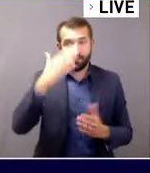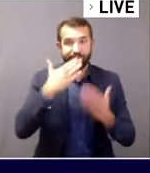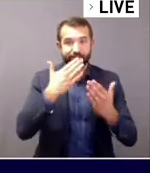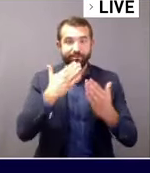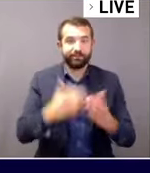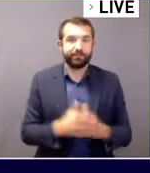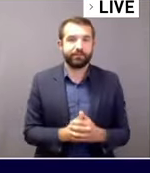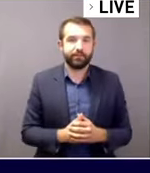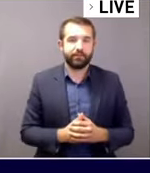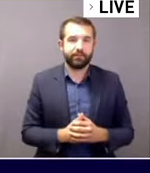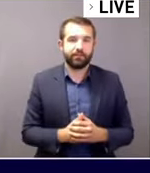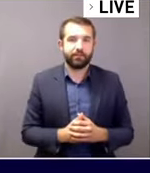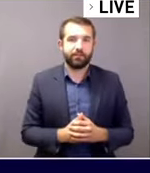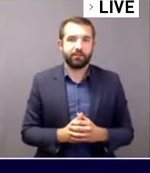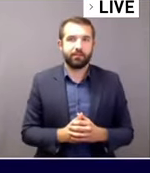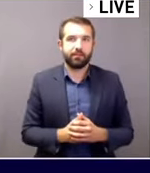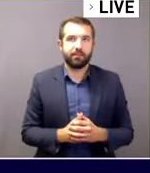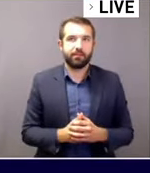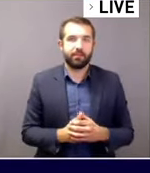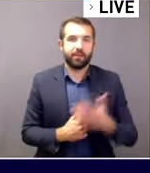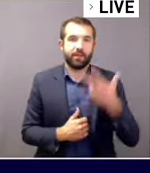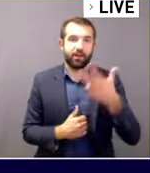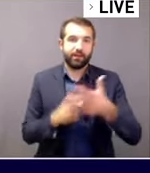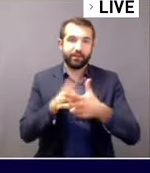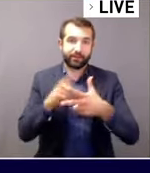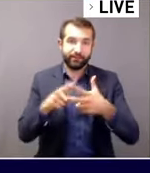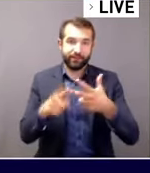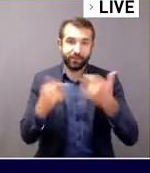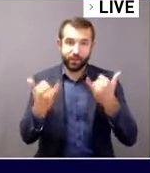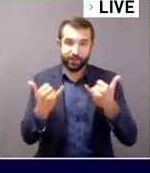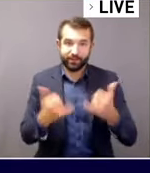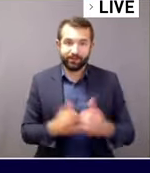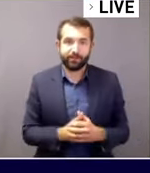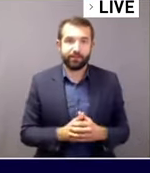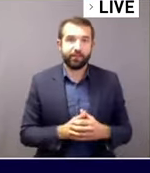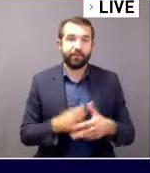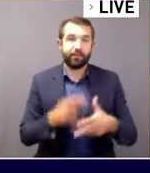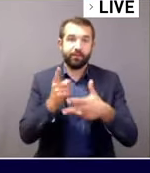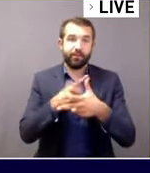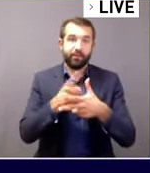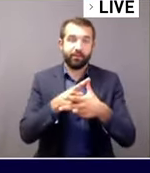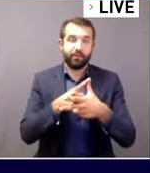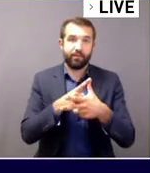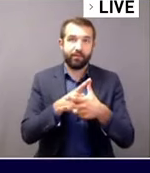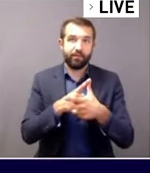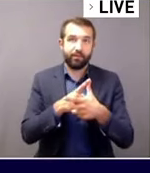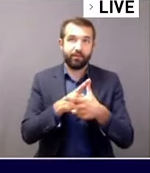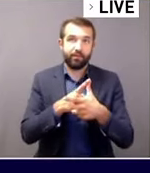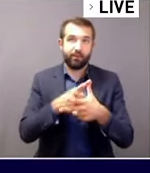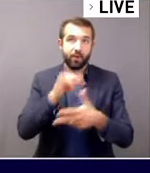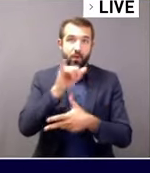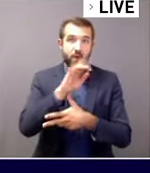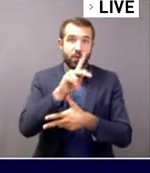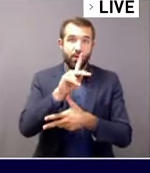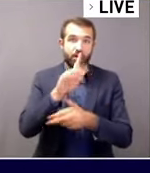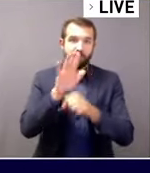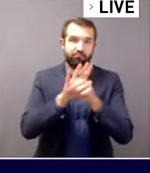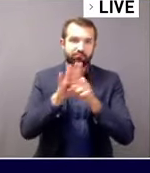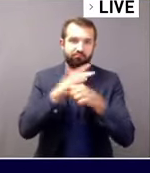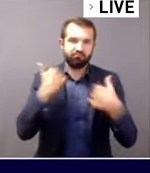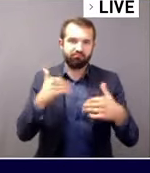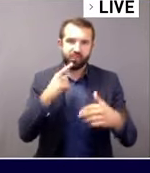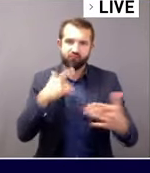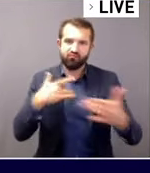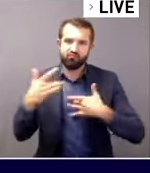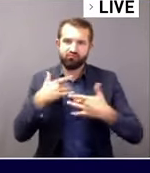questions. I have three different ones today. The first one is, with York County being such a concern for the CDC,